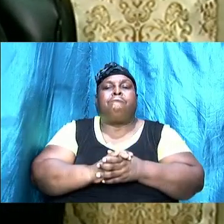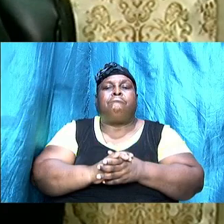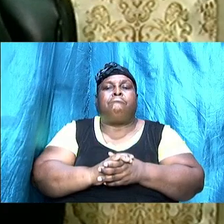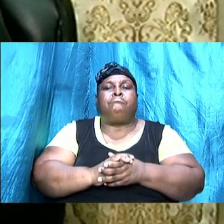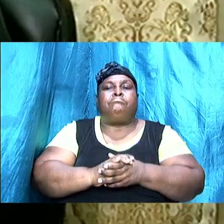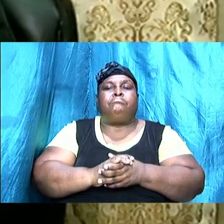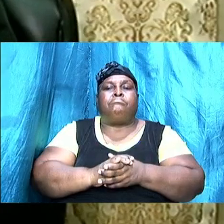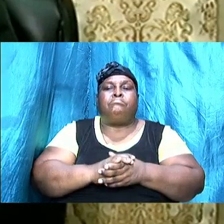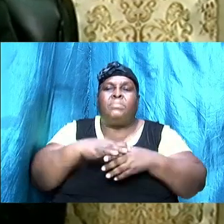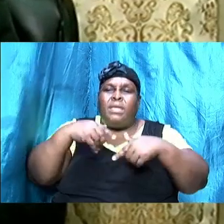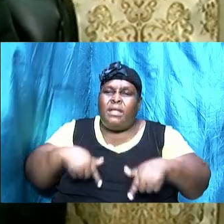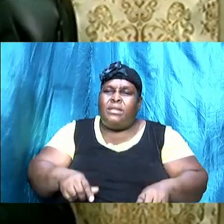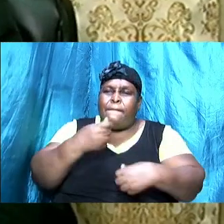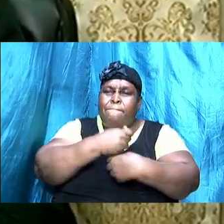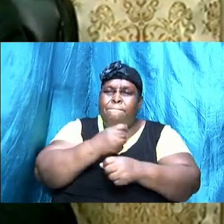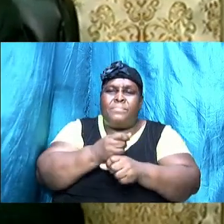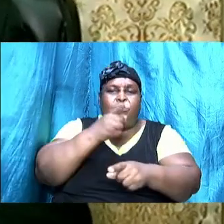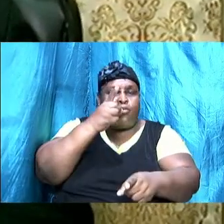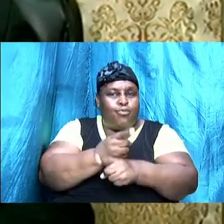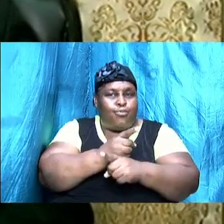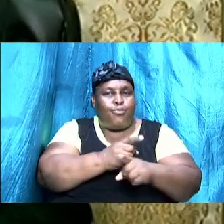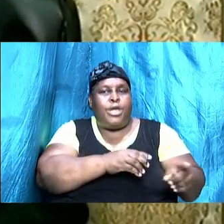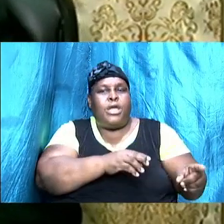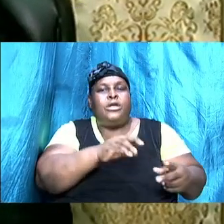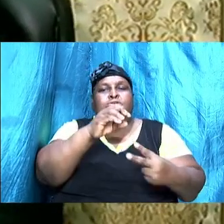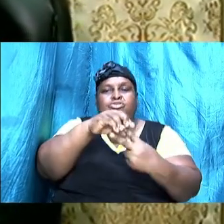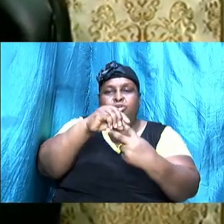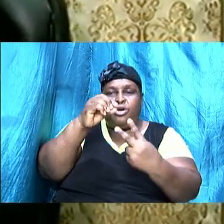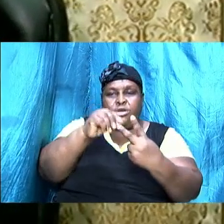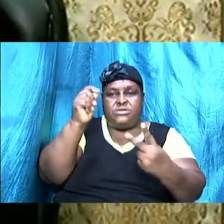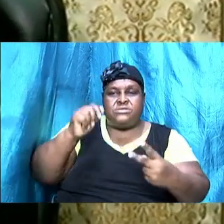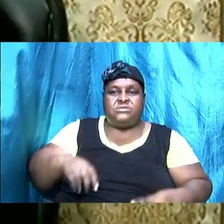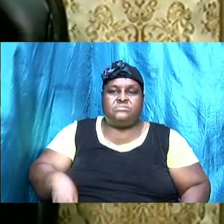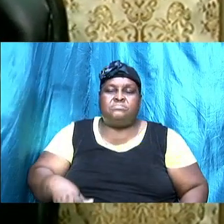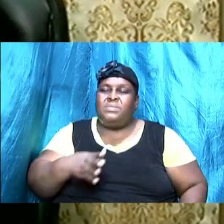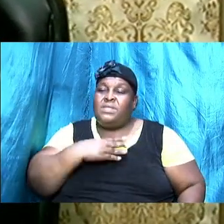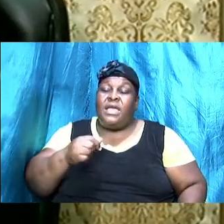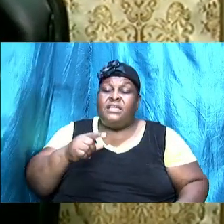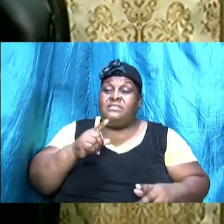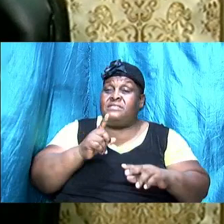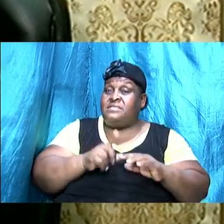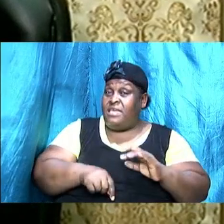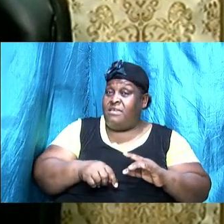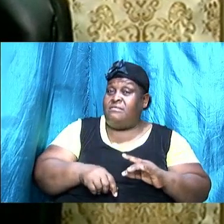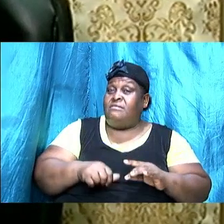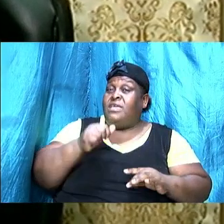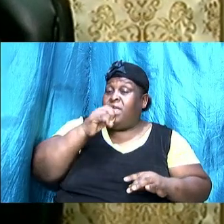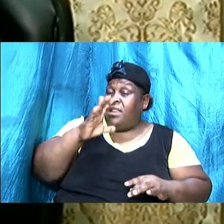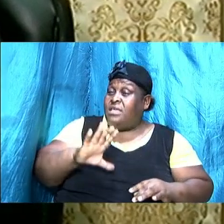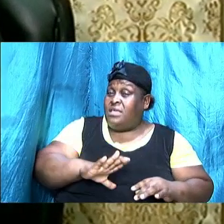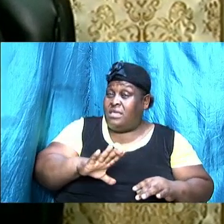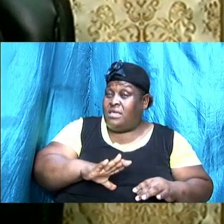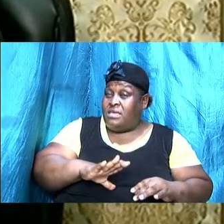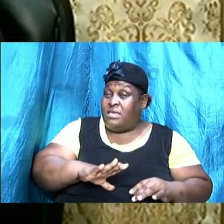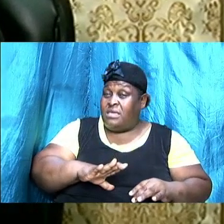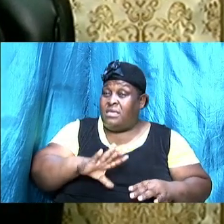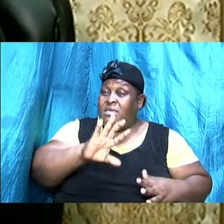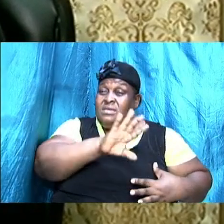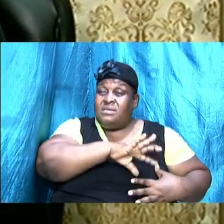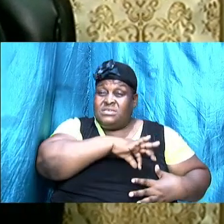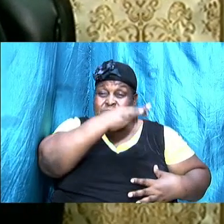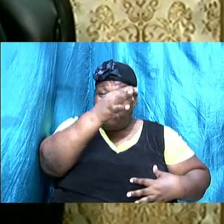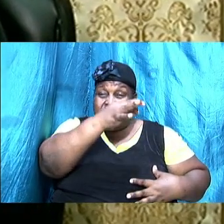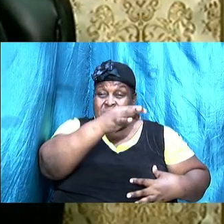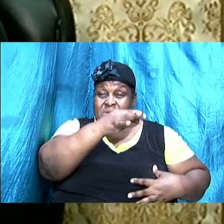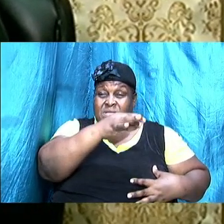Let's make the right move. And then there are ladies that have spirits